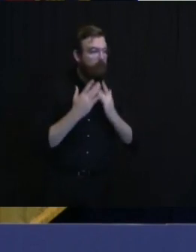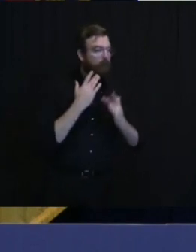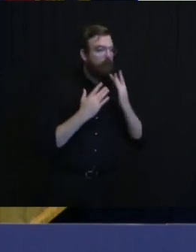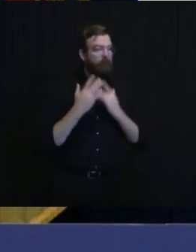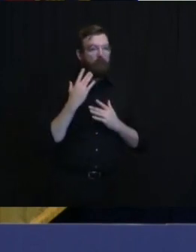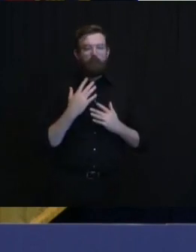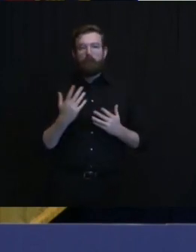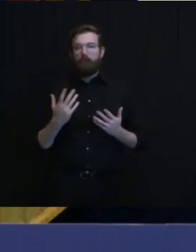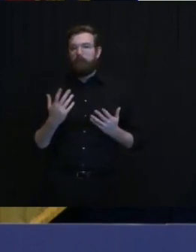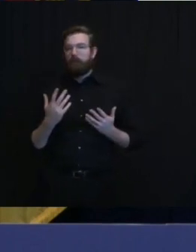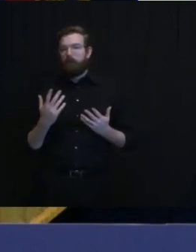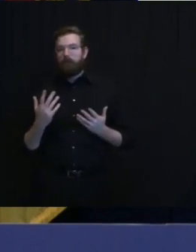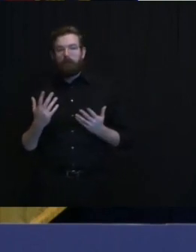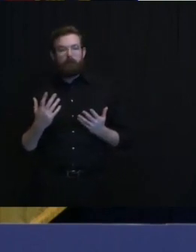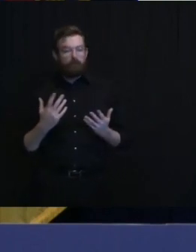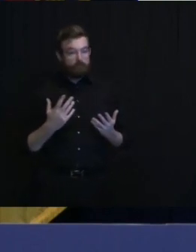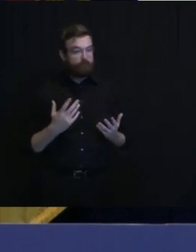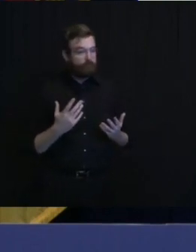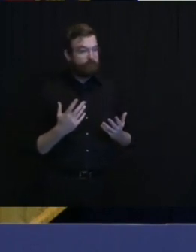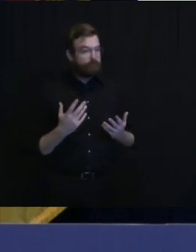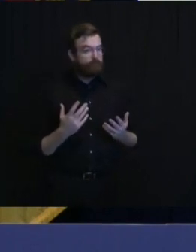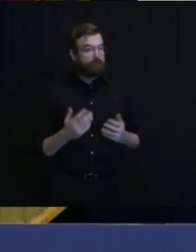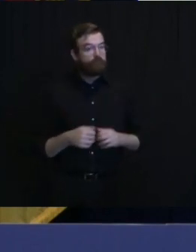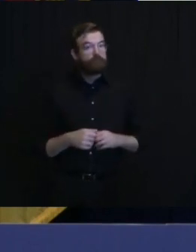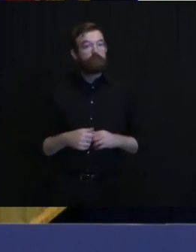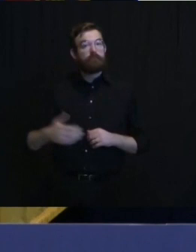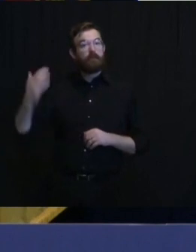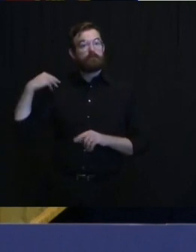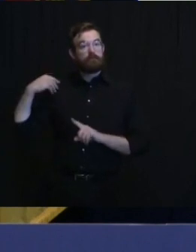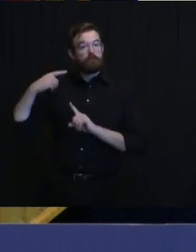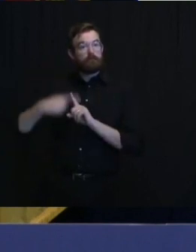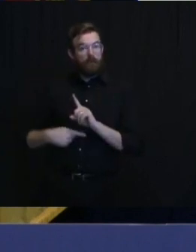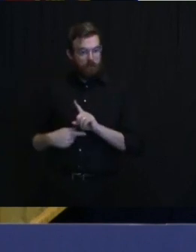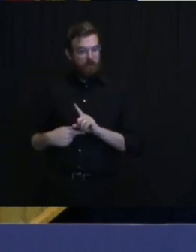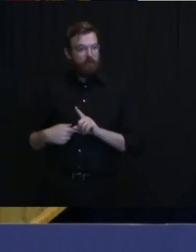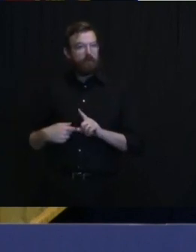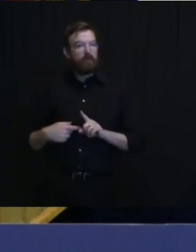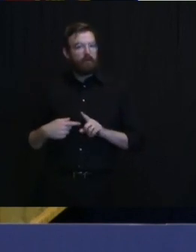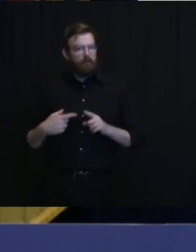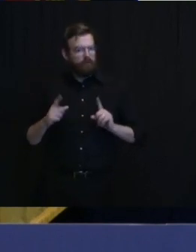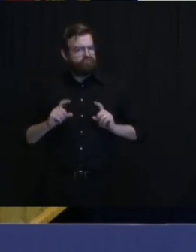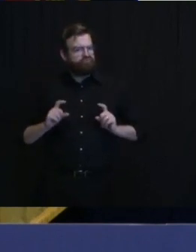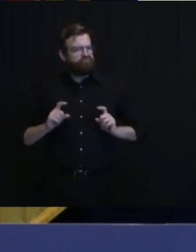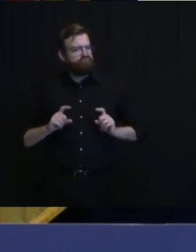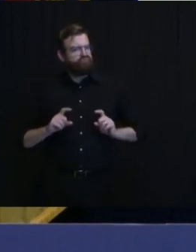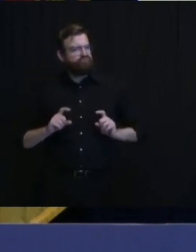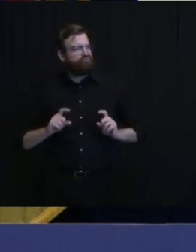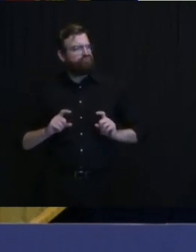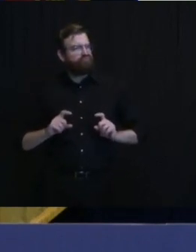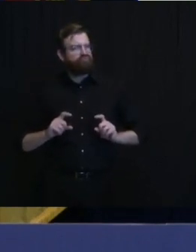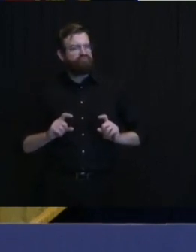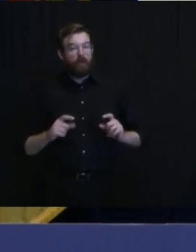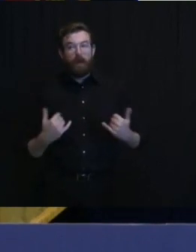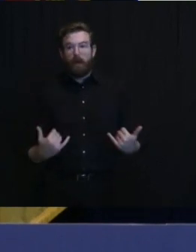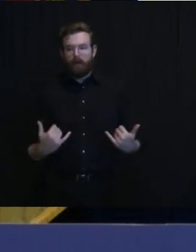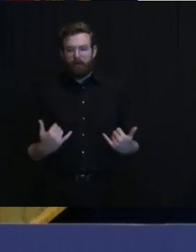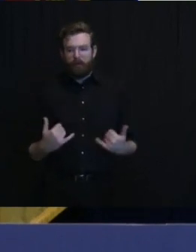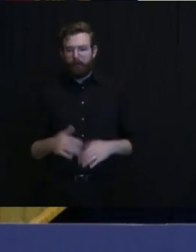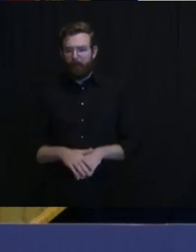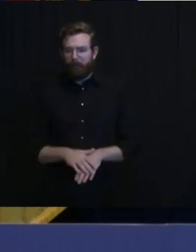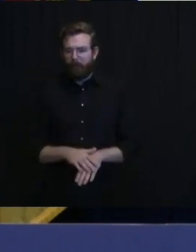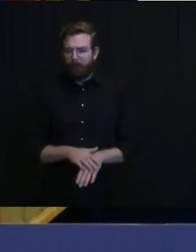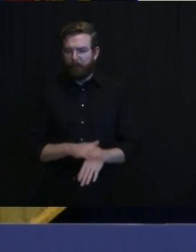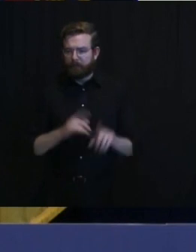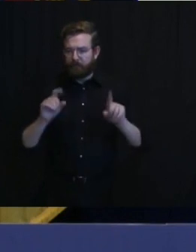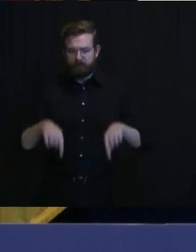the capacity, it is outstripping demand, number one. Number two, again, remind everybody, if we've got the